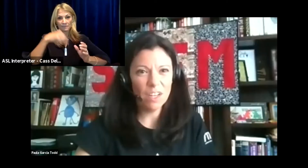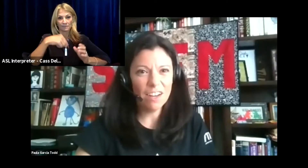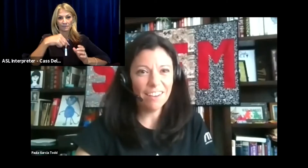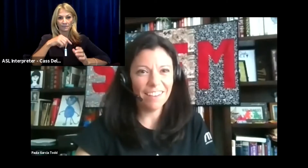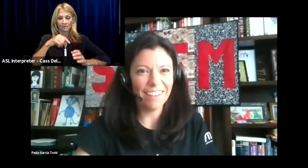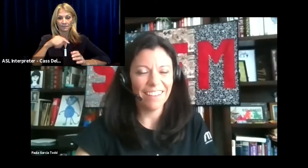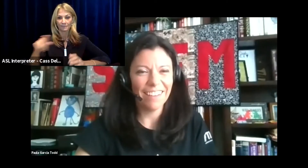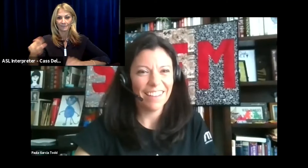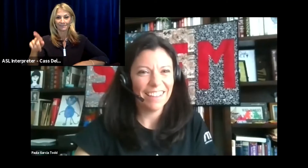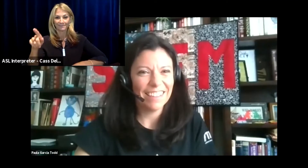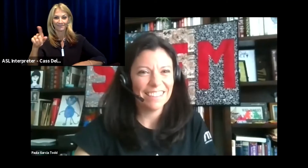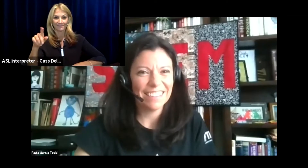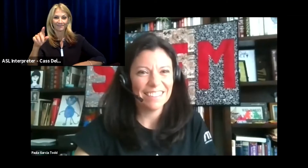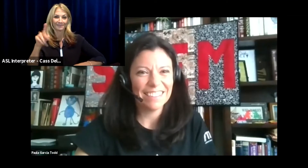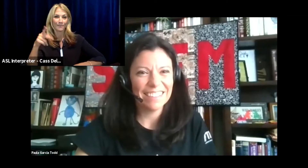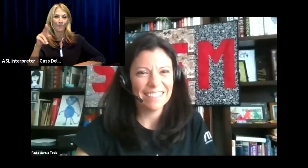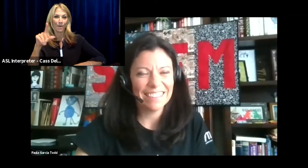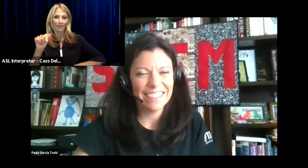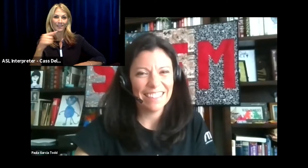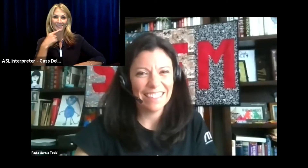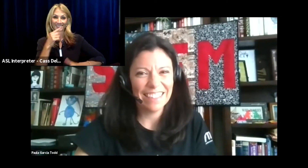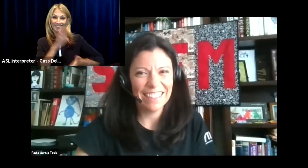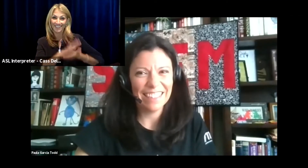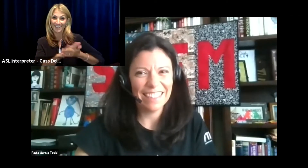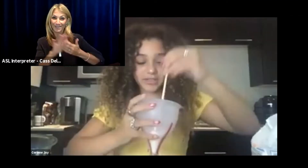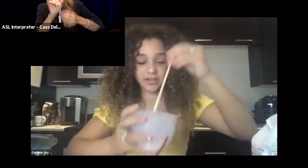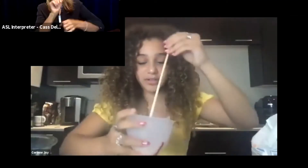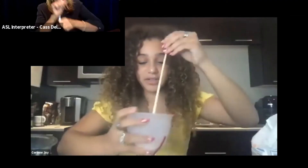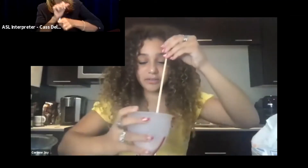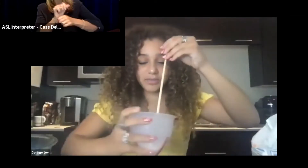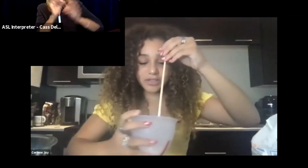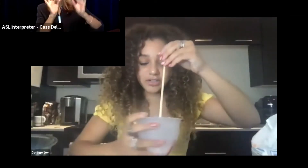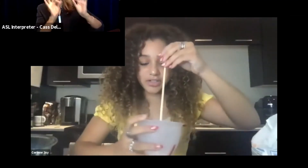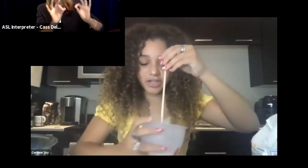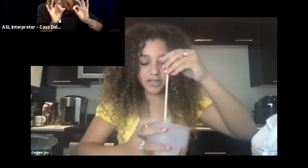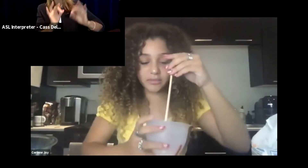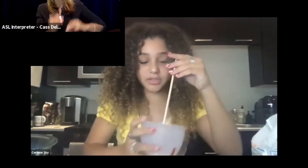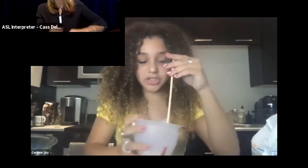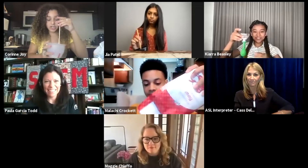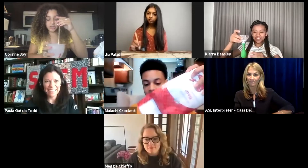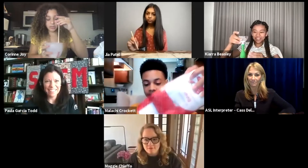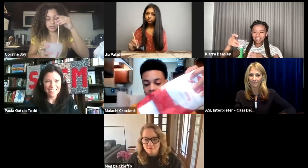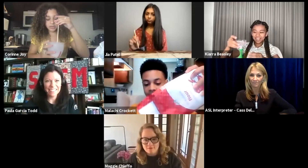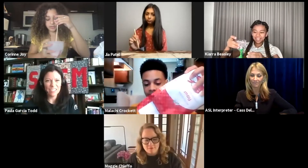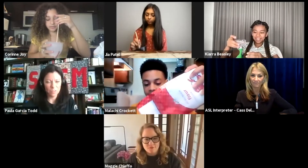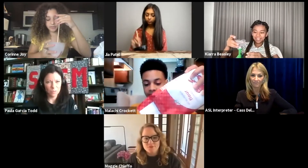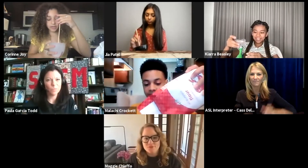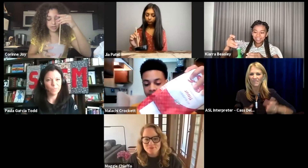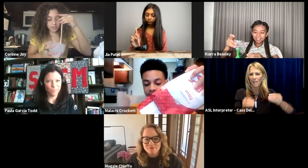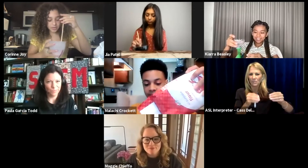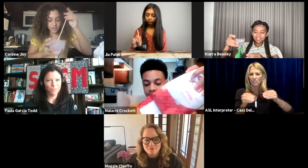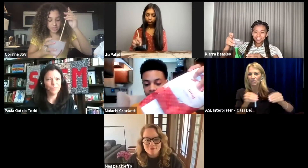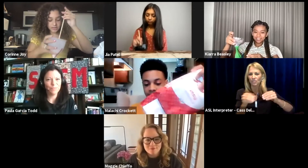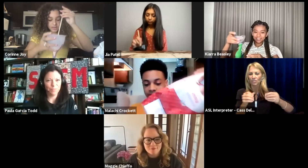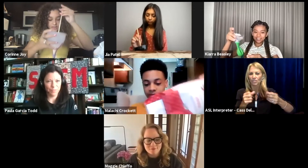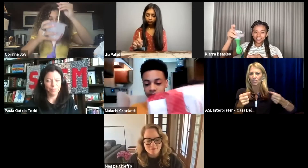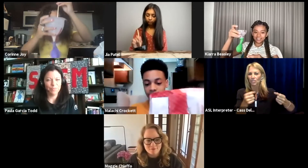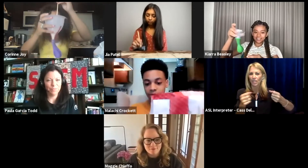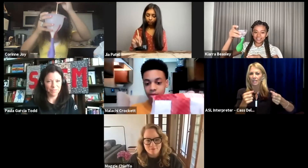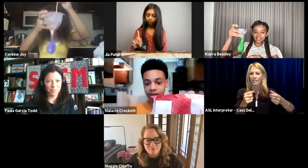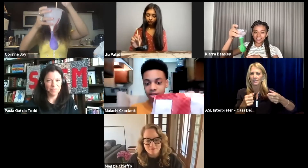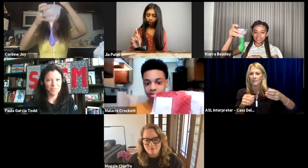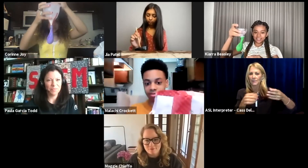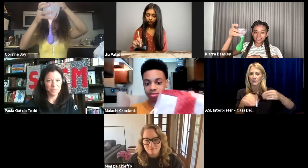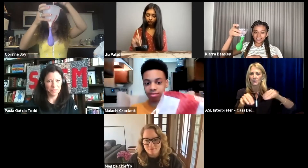Nice work. Okay. Here we go, it's going in. I'm just gonna shake it. I'm gonna shake it a little bit too. That helps a lot.